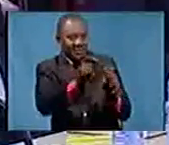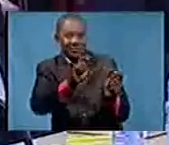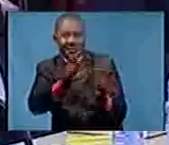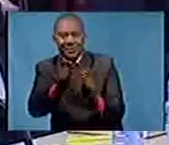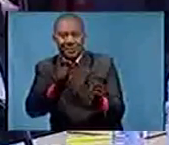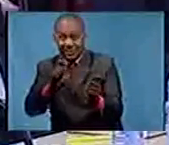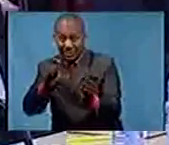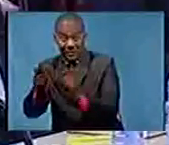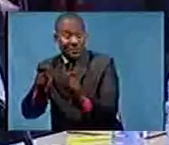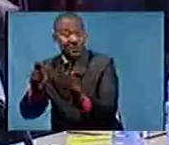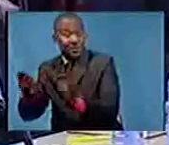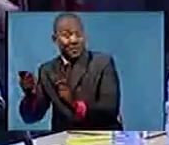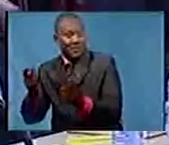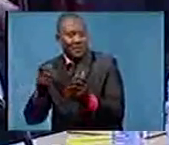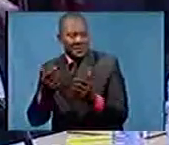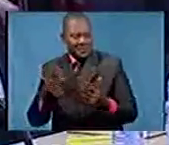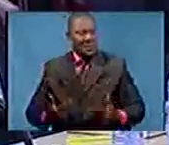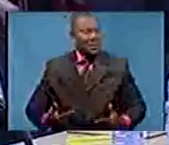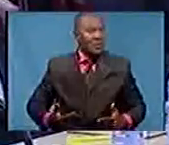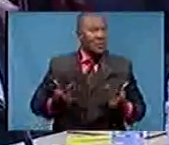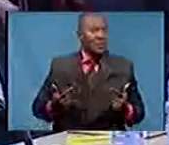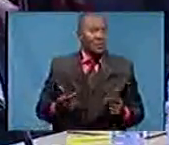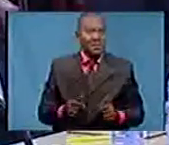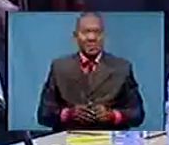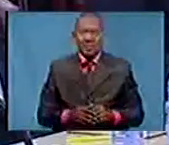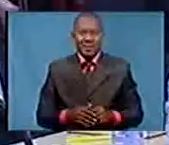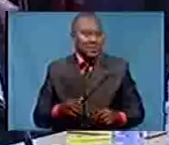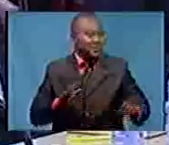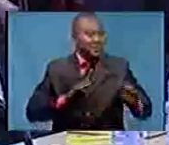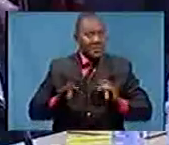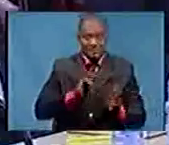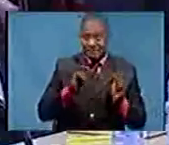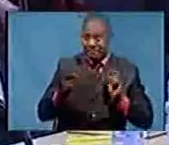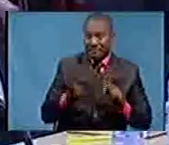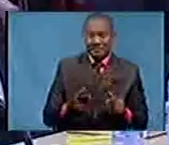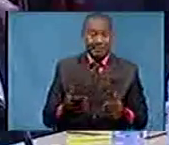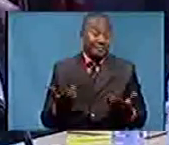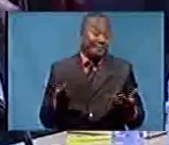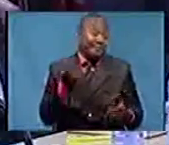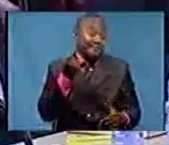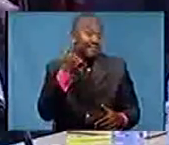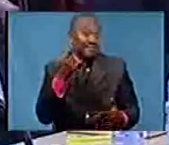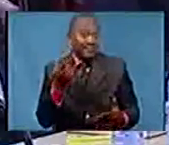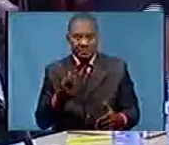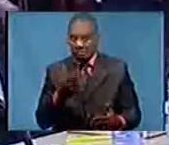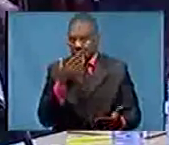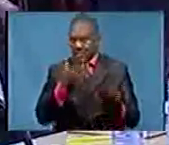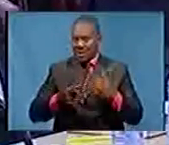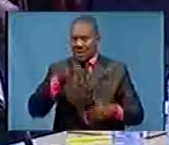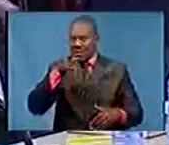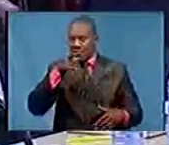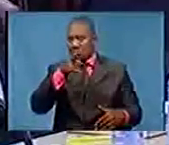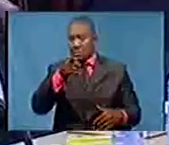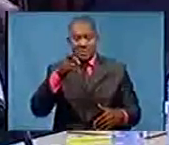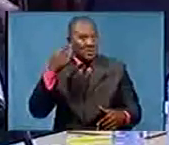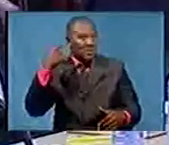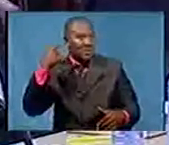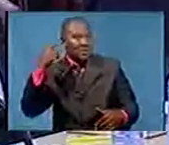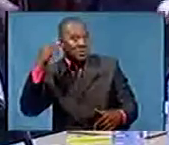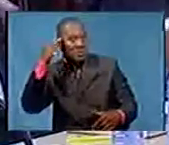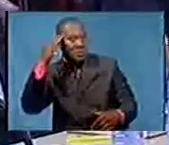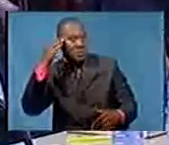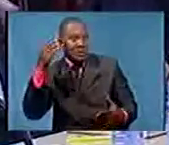I believe as men and women of the world, you might have heard that the airwaves have